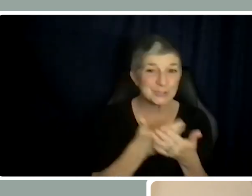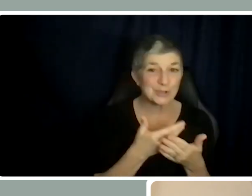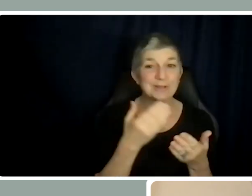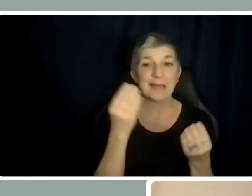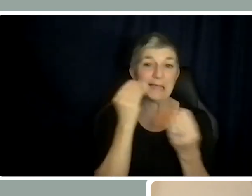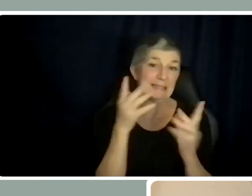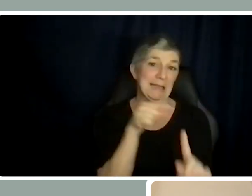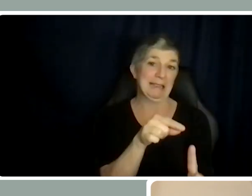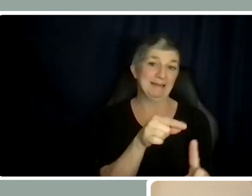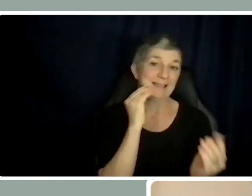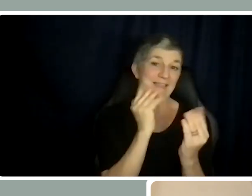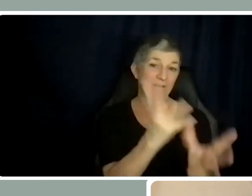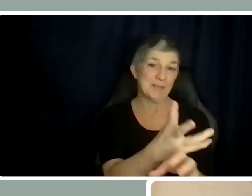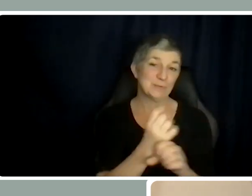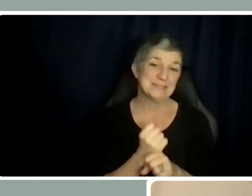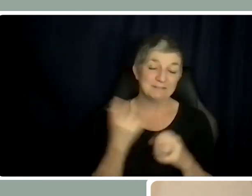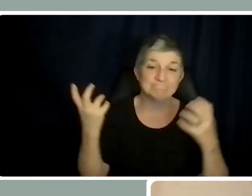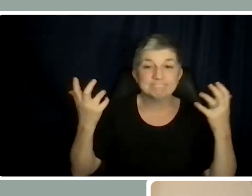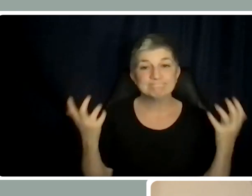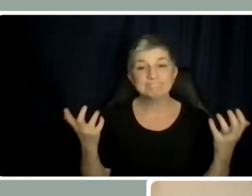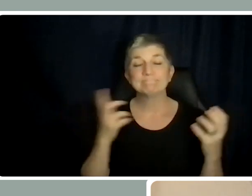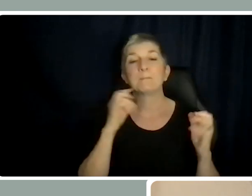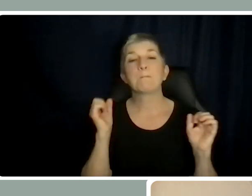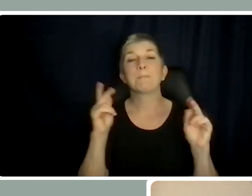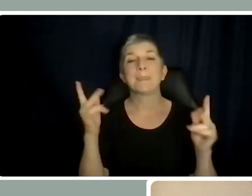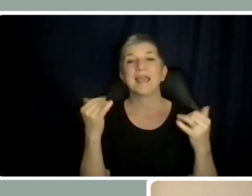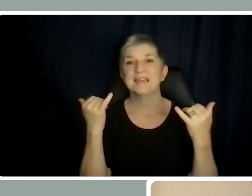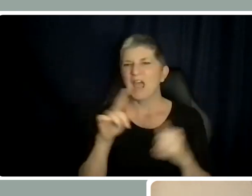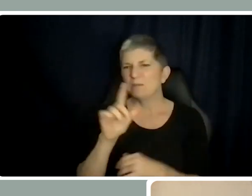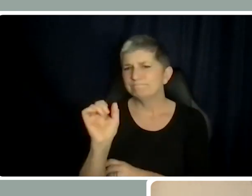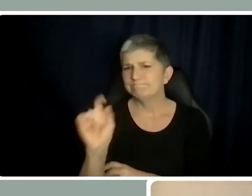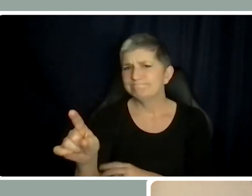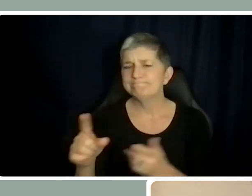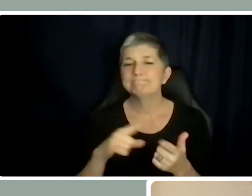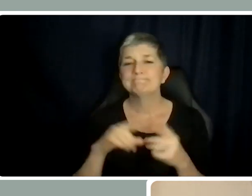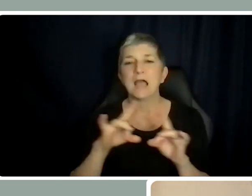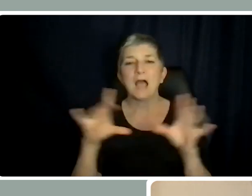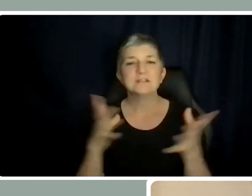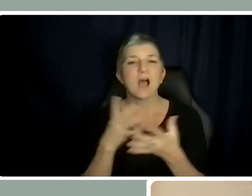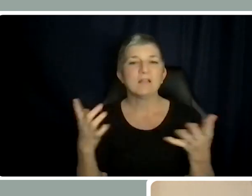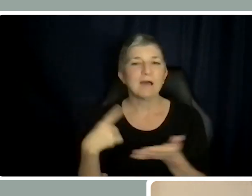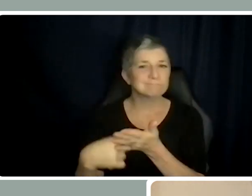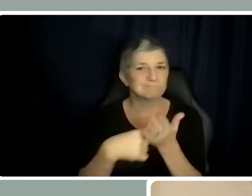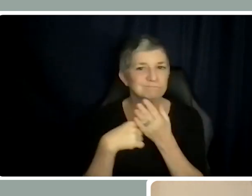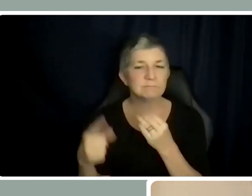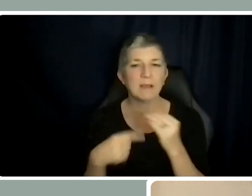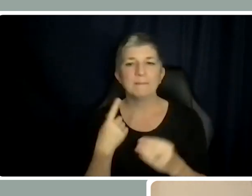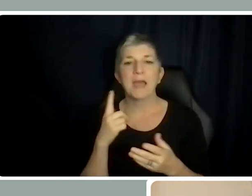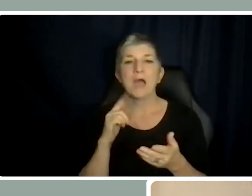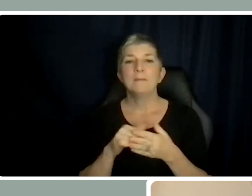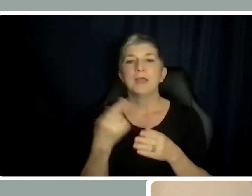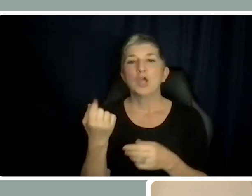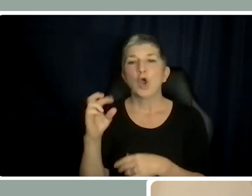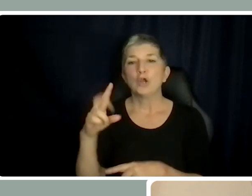the information you get. So I'm going to ask you a question. There's been obviously a lot about being